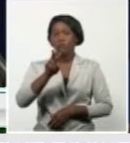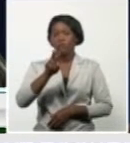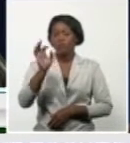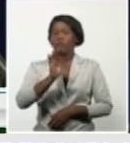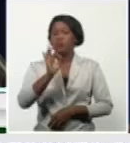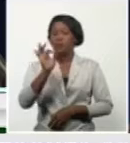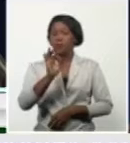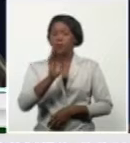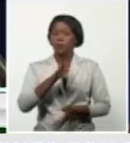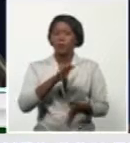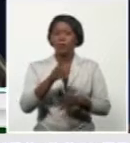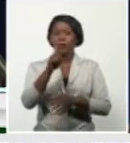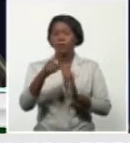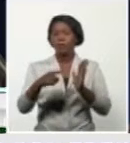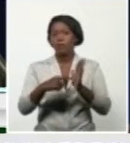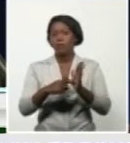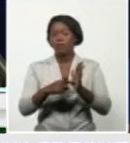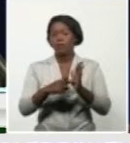diagnosed,